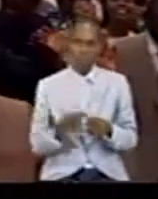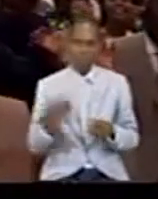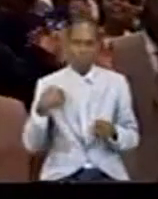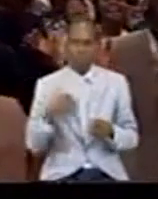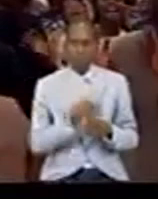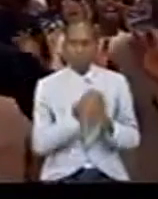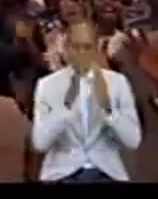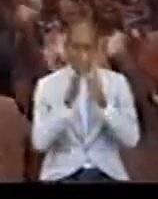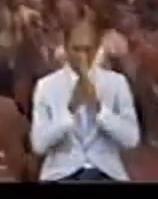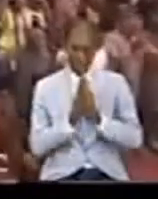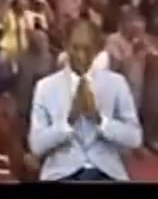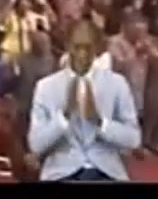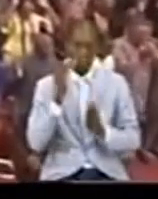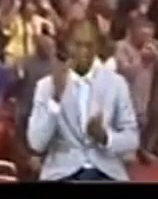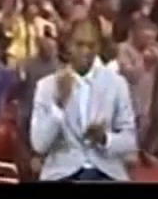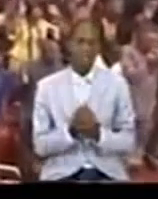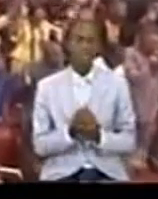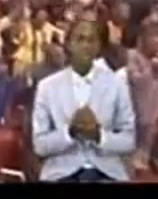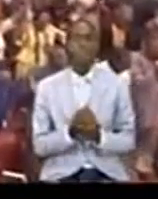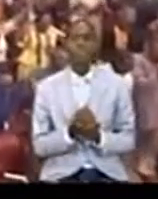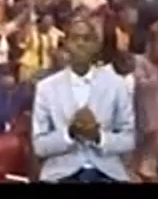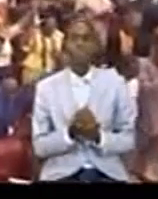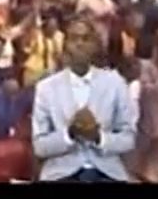we pray.